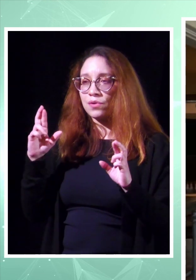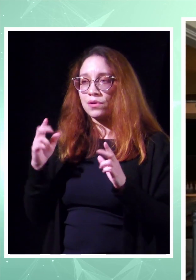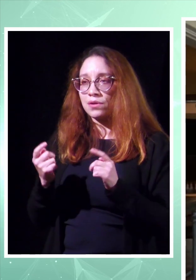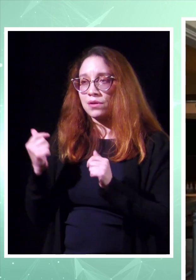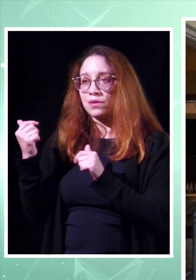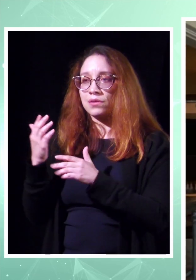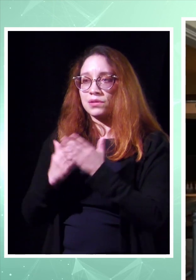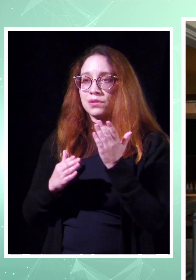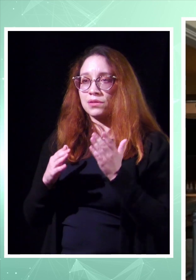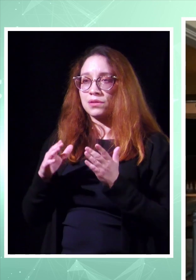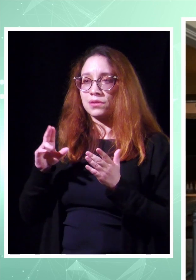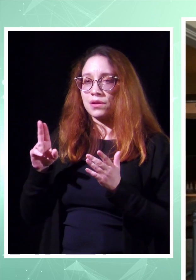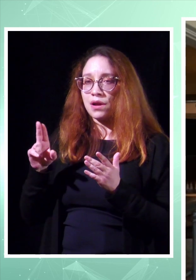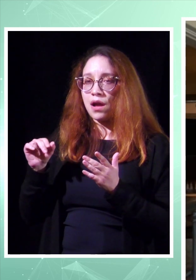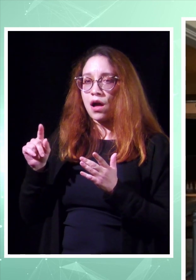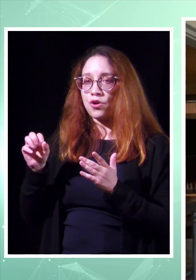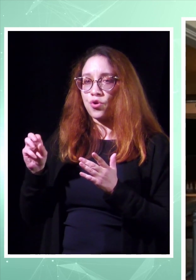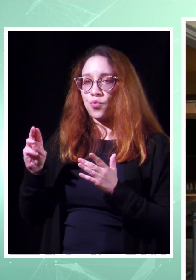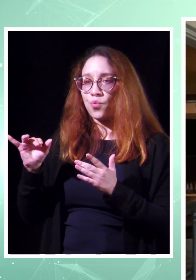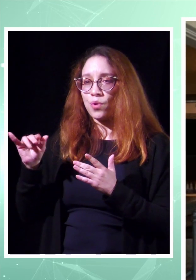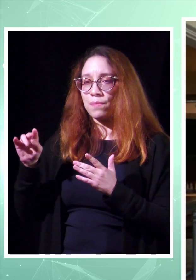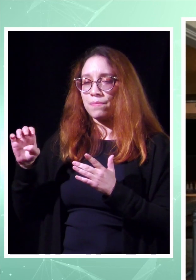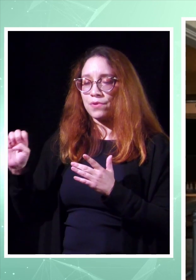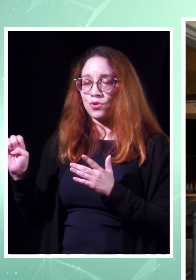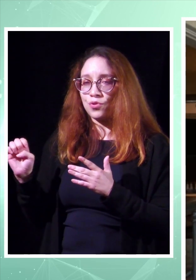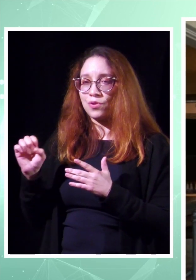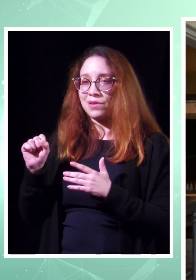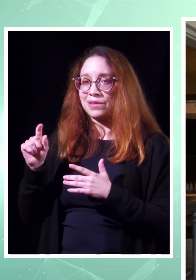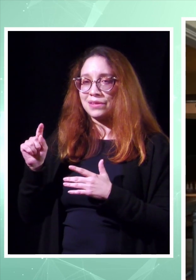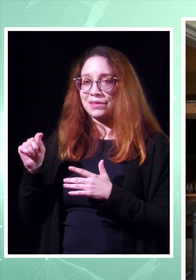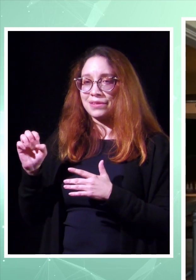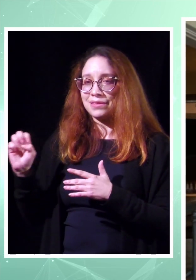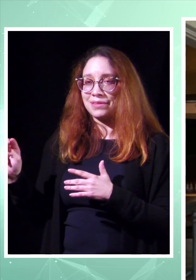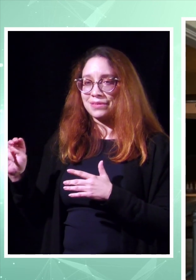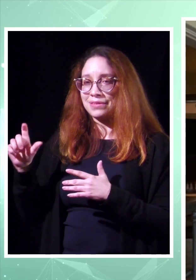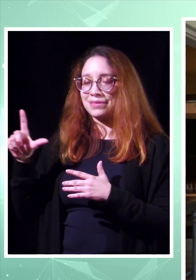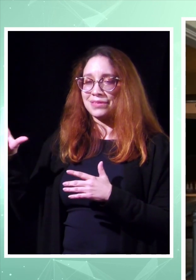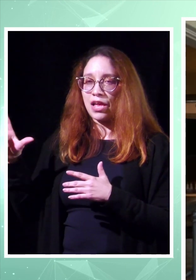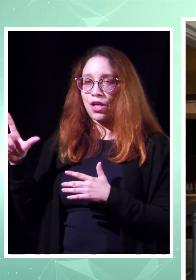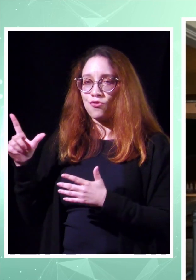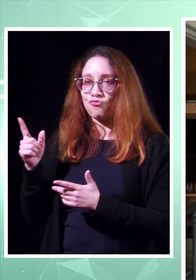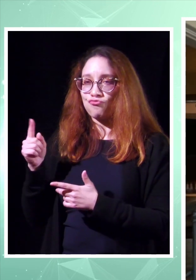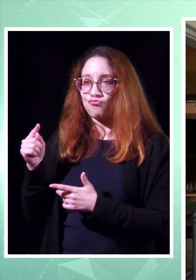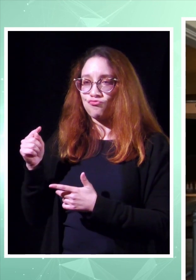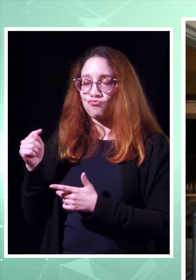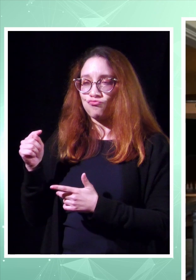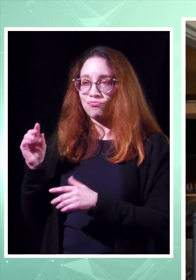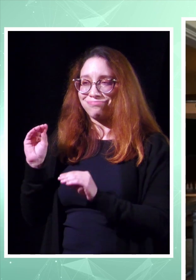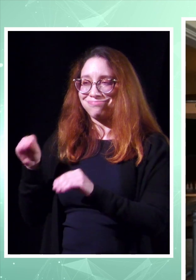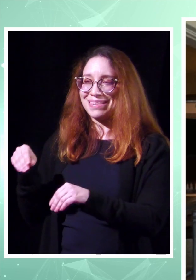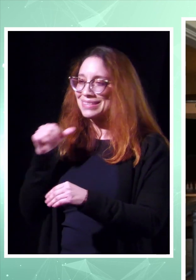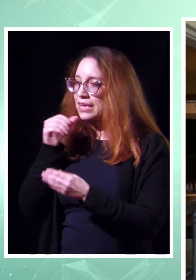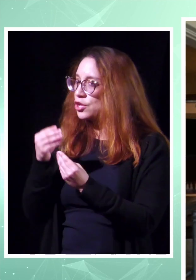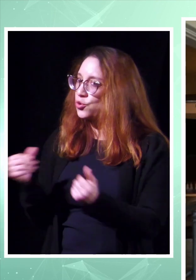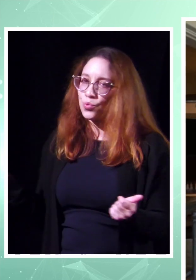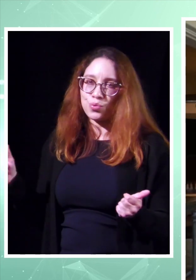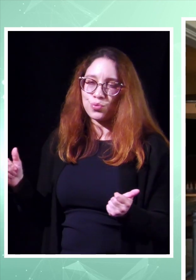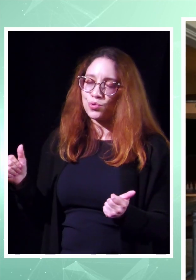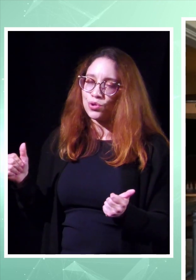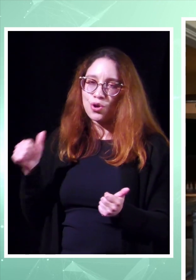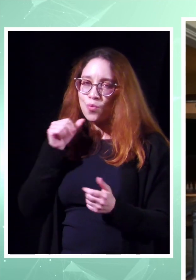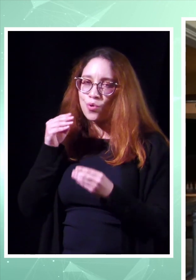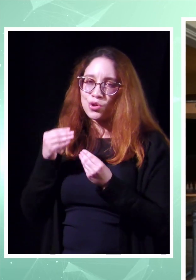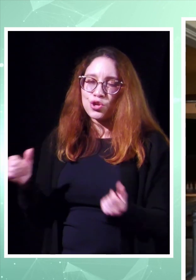remove some of the autoimmunity. Now, stem cell transplantation is not a cure. It does not cure autoimmune